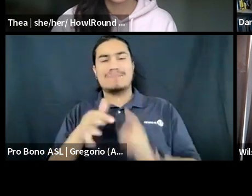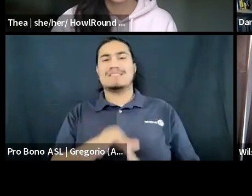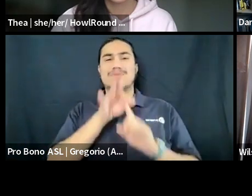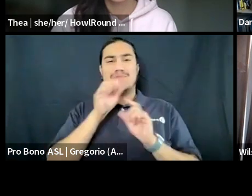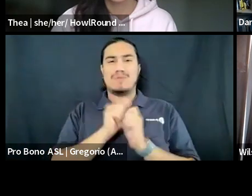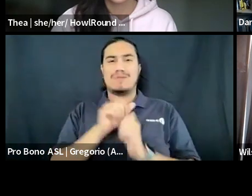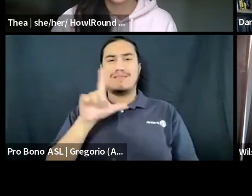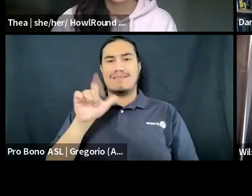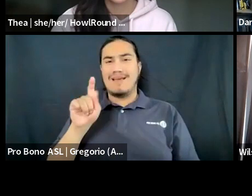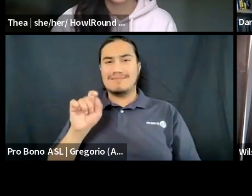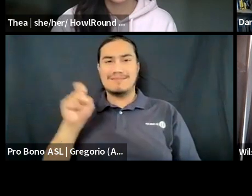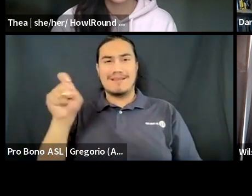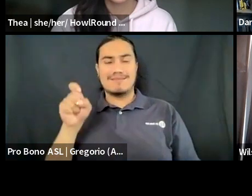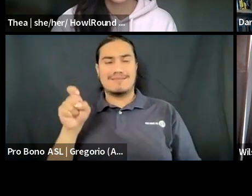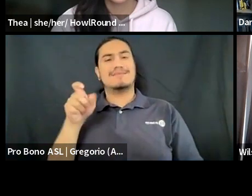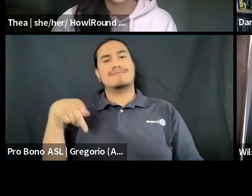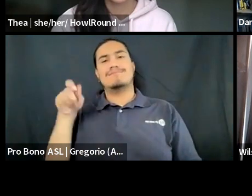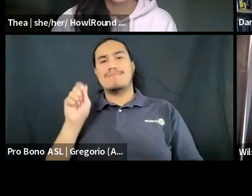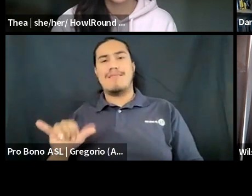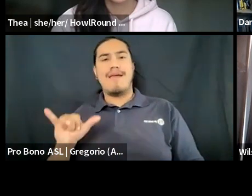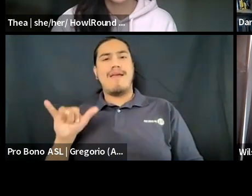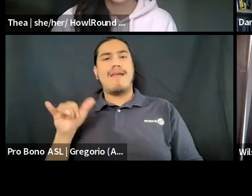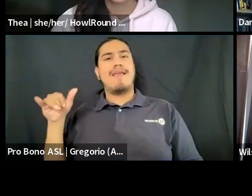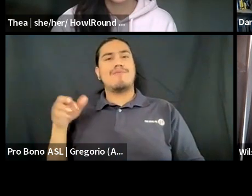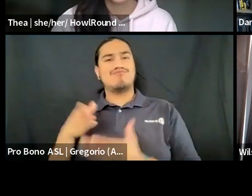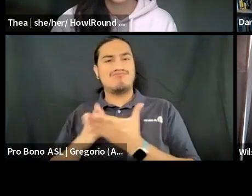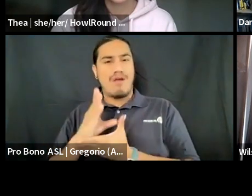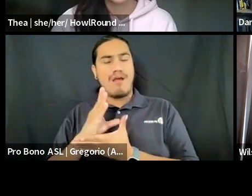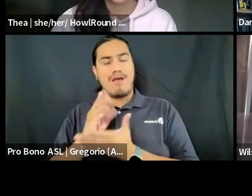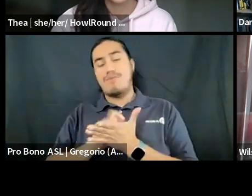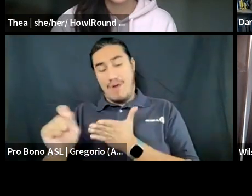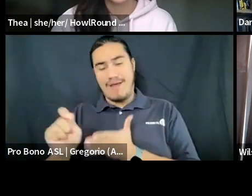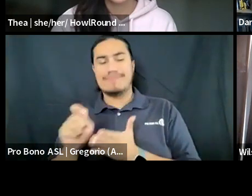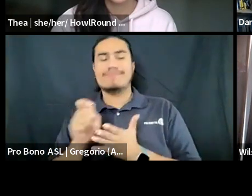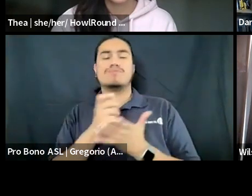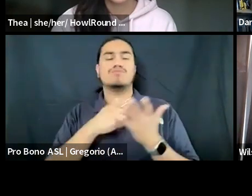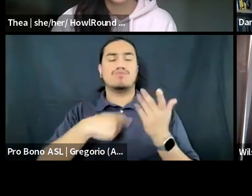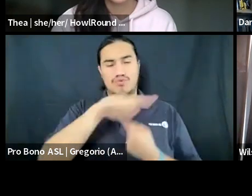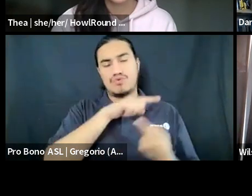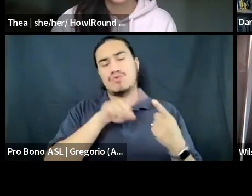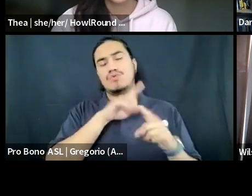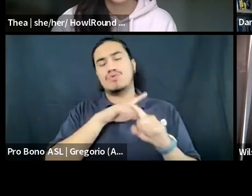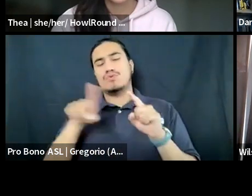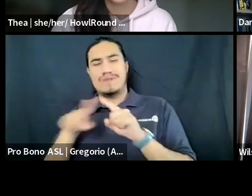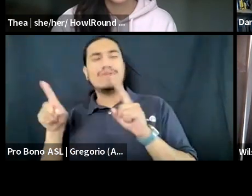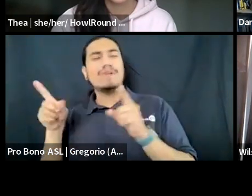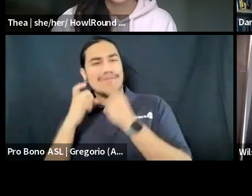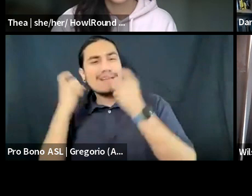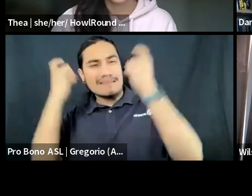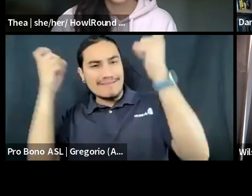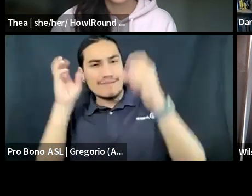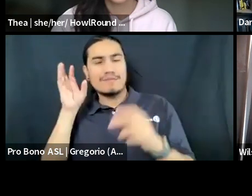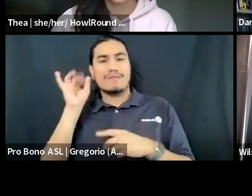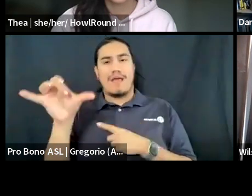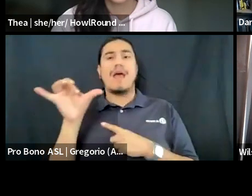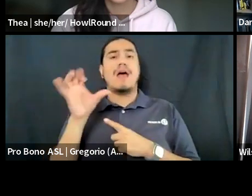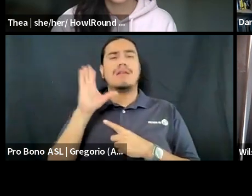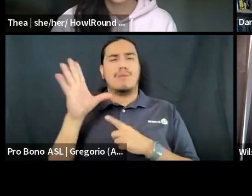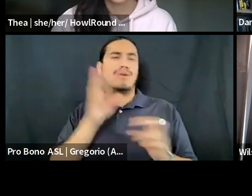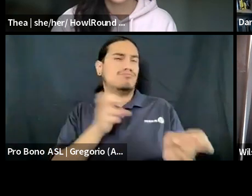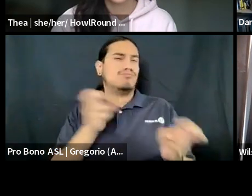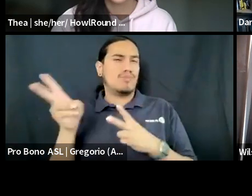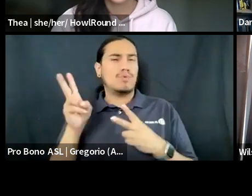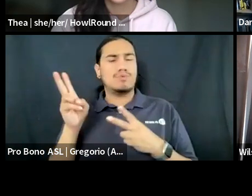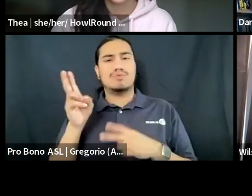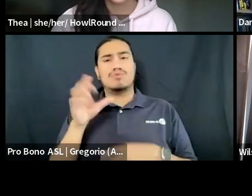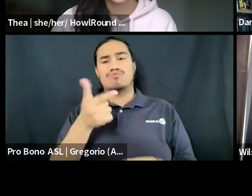Circle and creating and producing the Greater Good Commission and Festival. And I would love for you to share, I'm going to put a little bit of information about